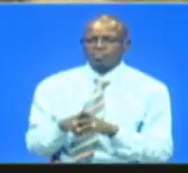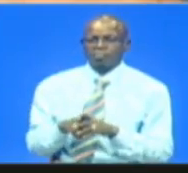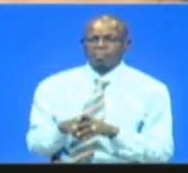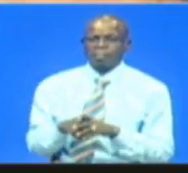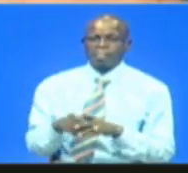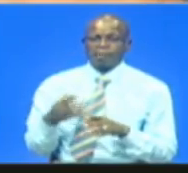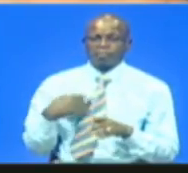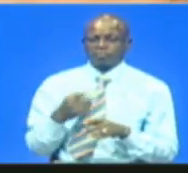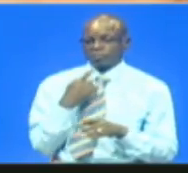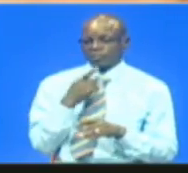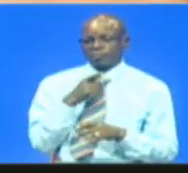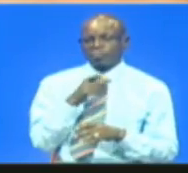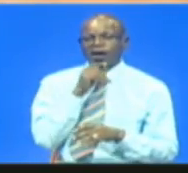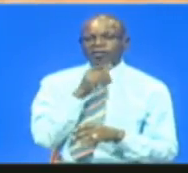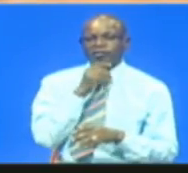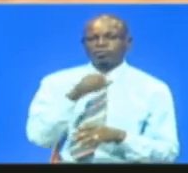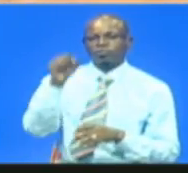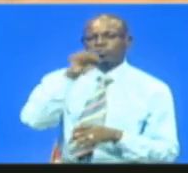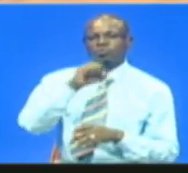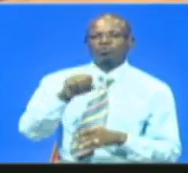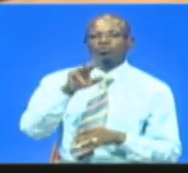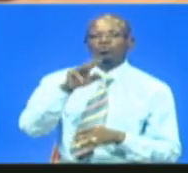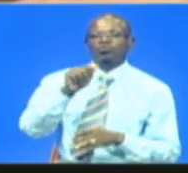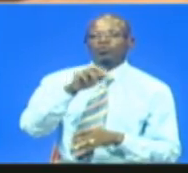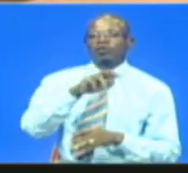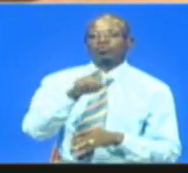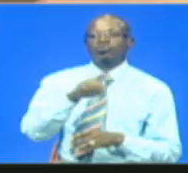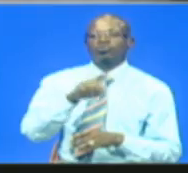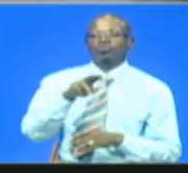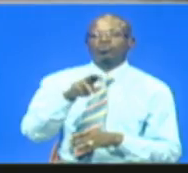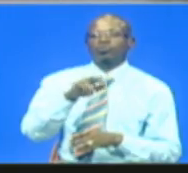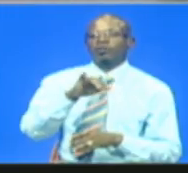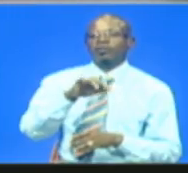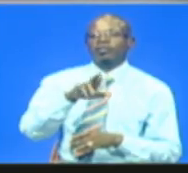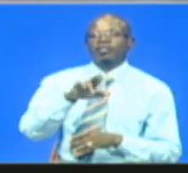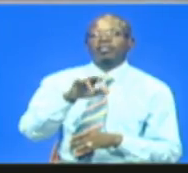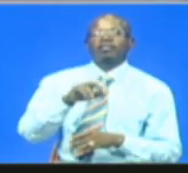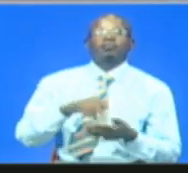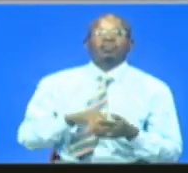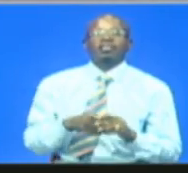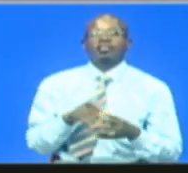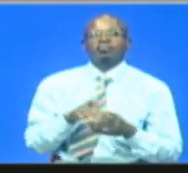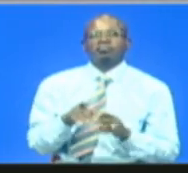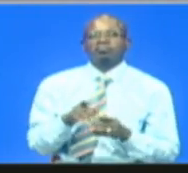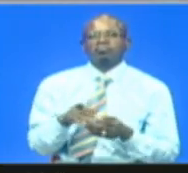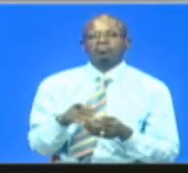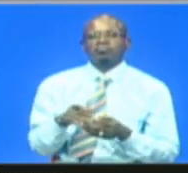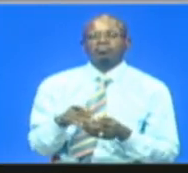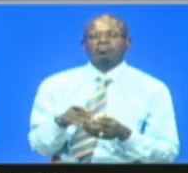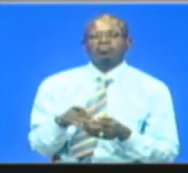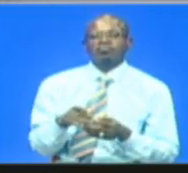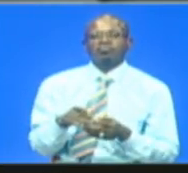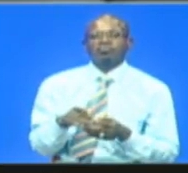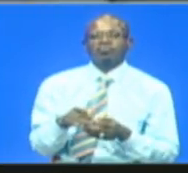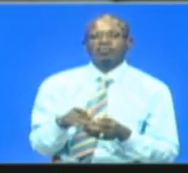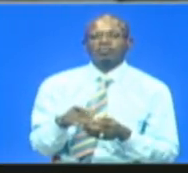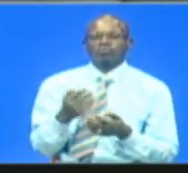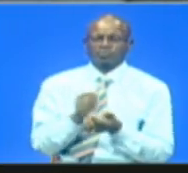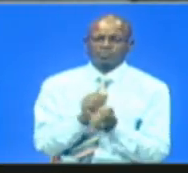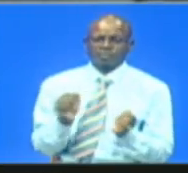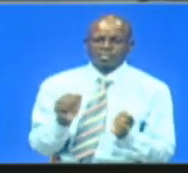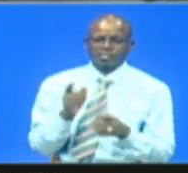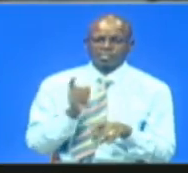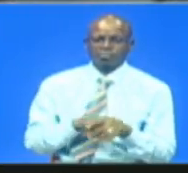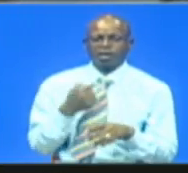bond terms were unreasonable. Well, other officials then released on the reviewed terms